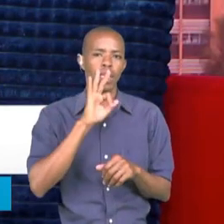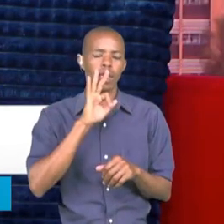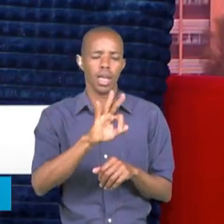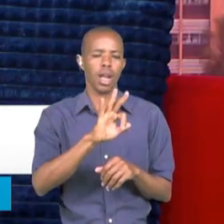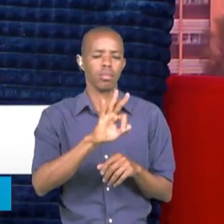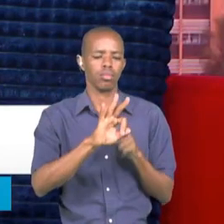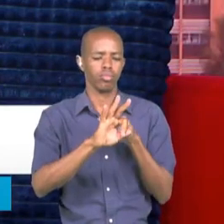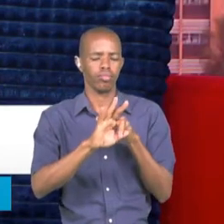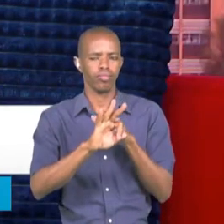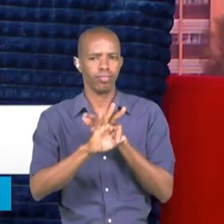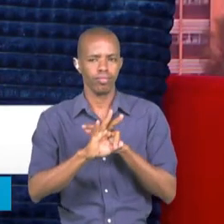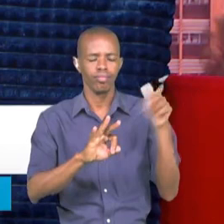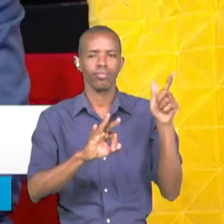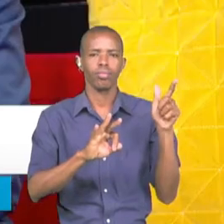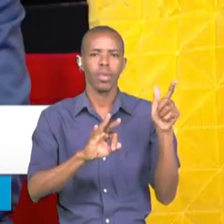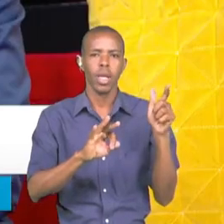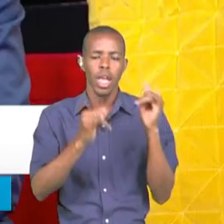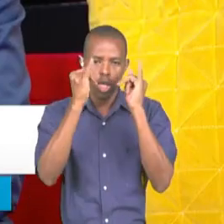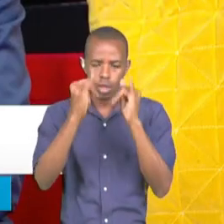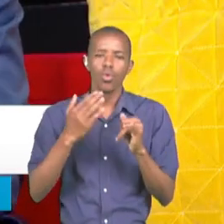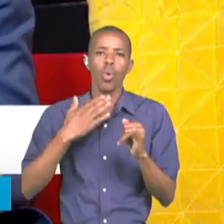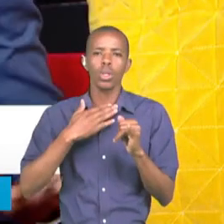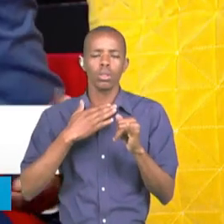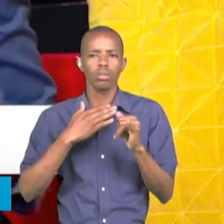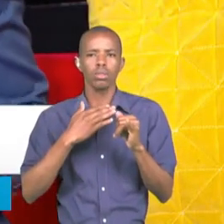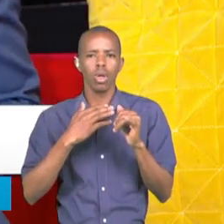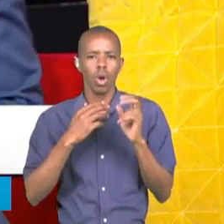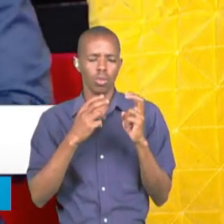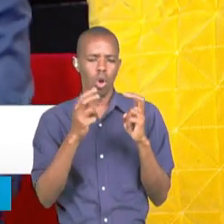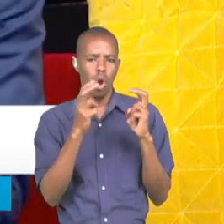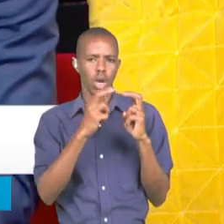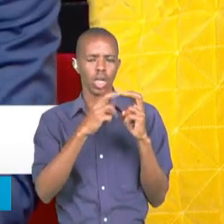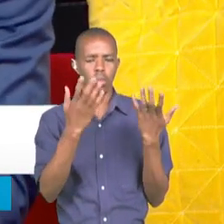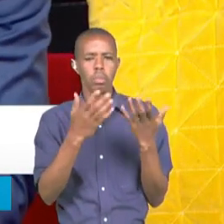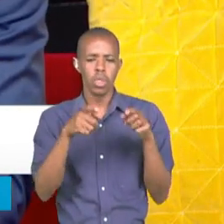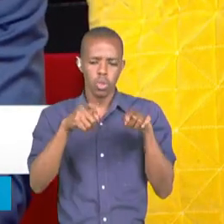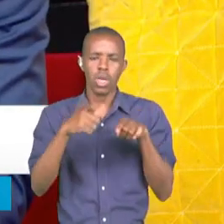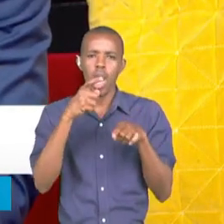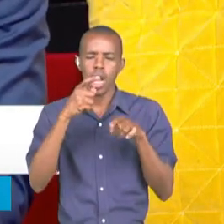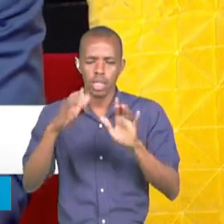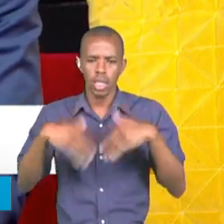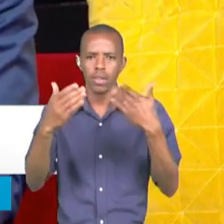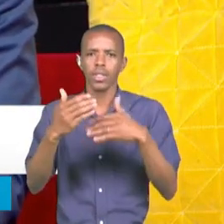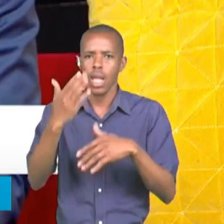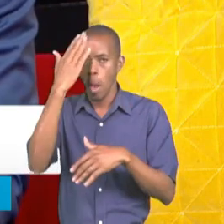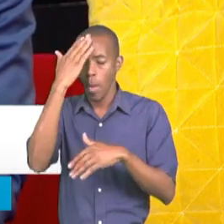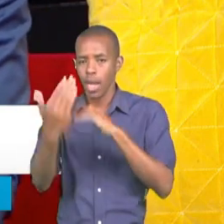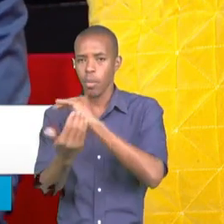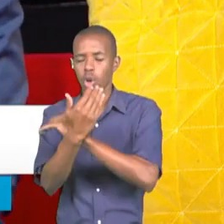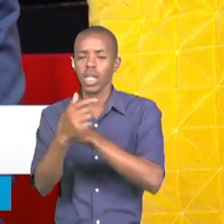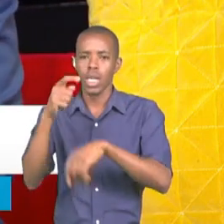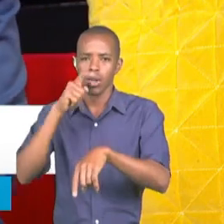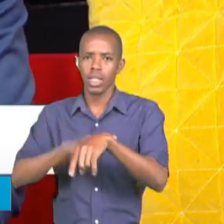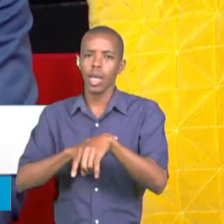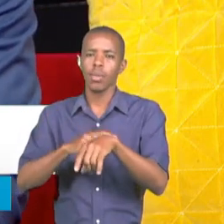From 300 bob. Mm. Okay. Now, someone wants to reach you. Today, they want you to deliver lunch. It's a Monday morning. It's 7:30 right now.